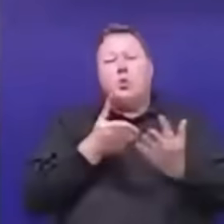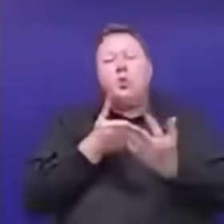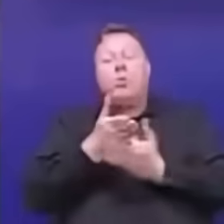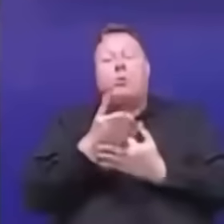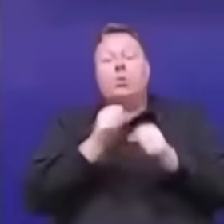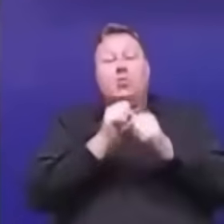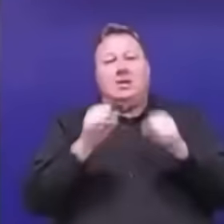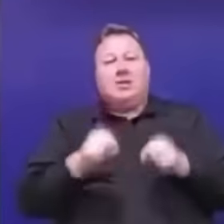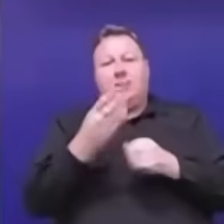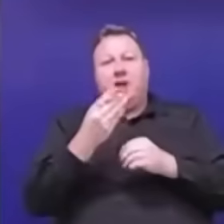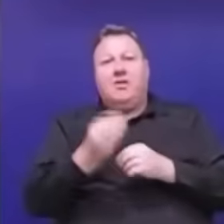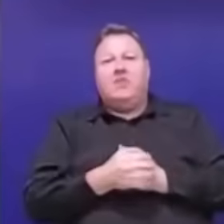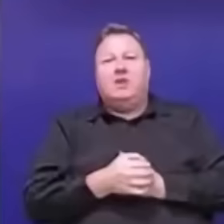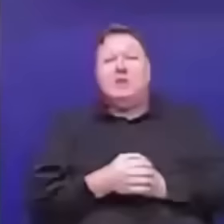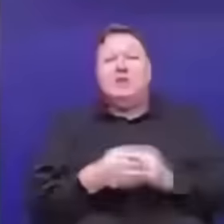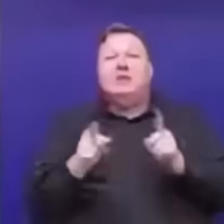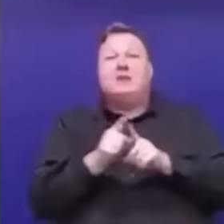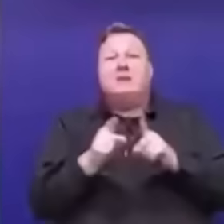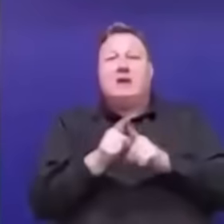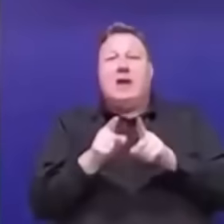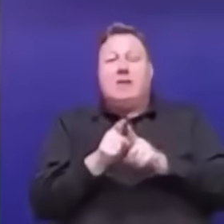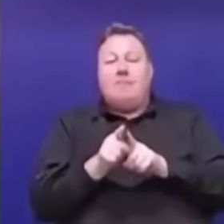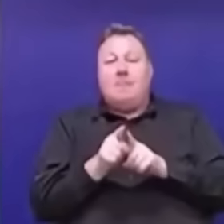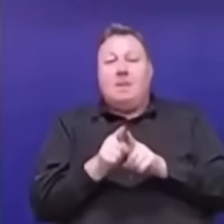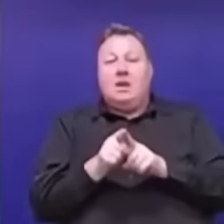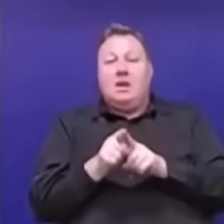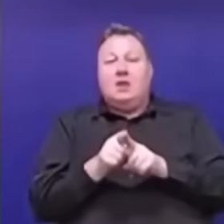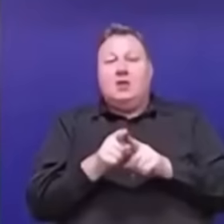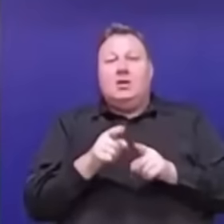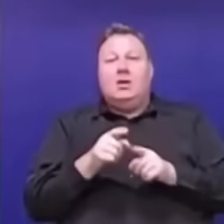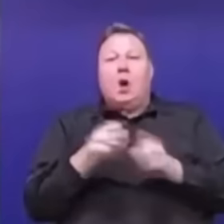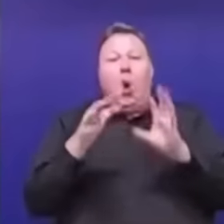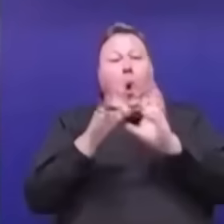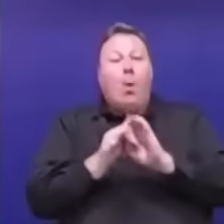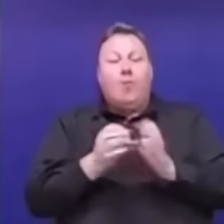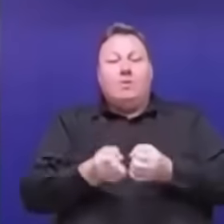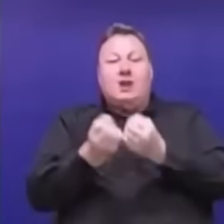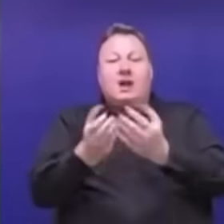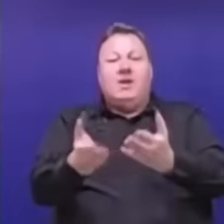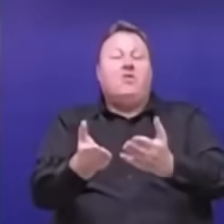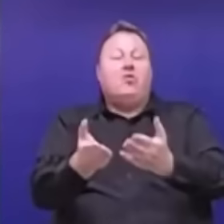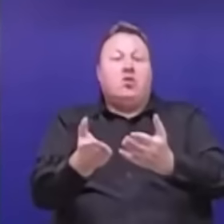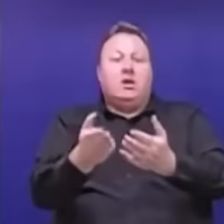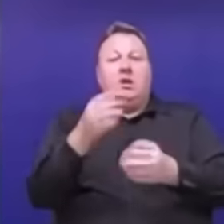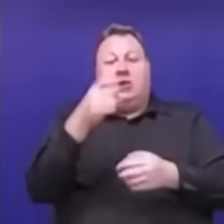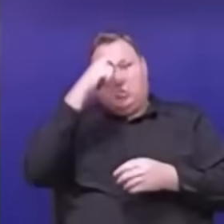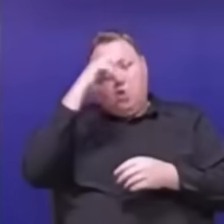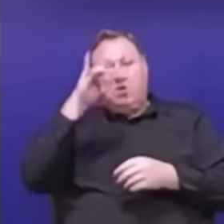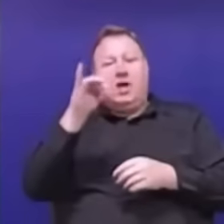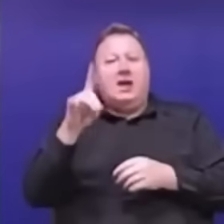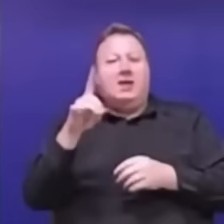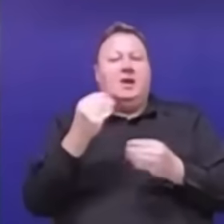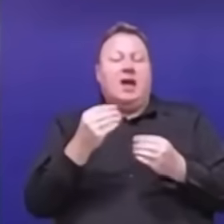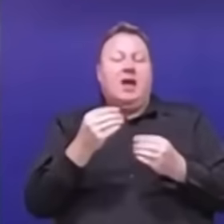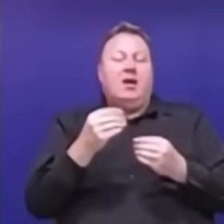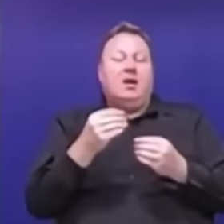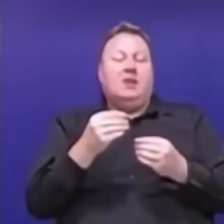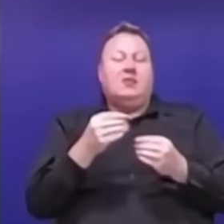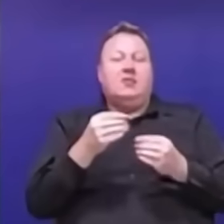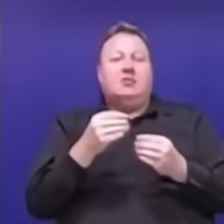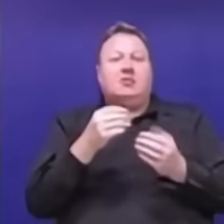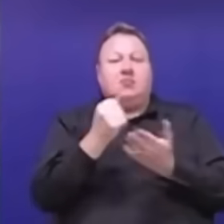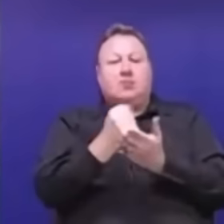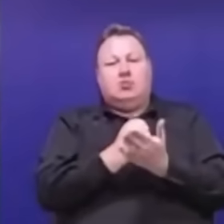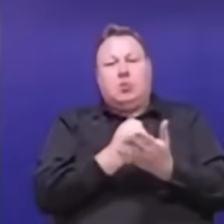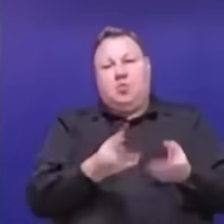will introduce doorstep delivery of IDs and passports for the first time in our country's history. Thanks to our laser focus